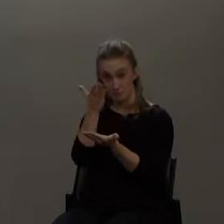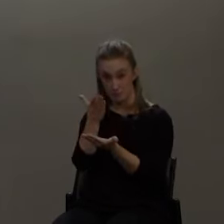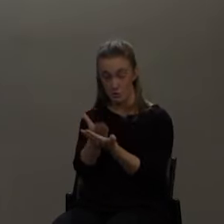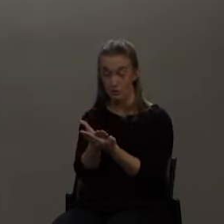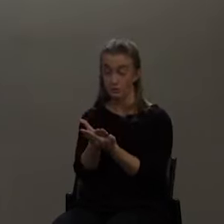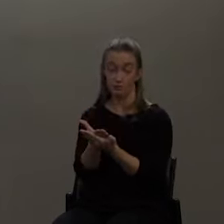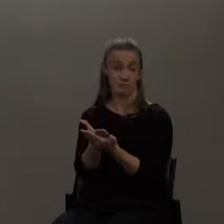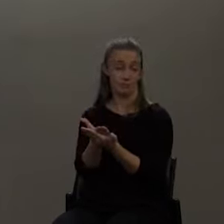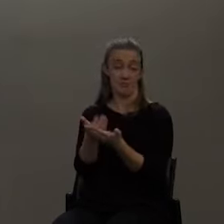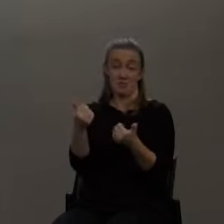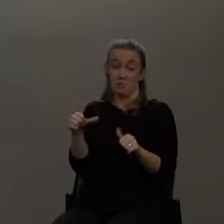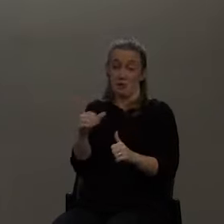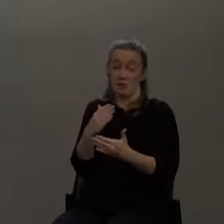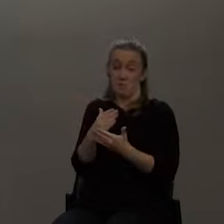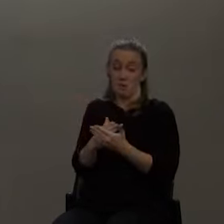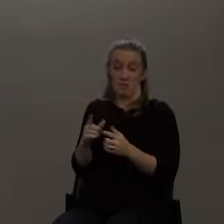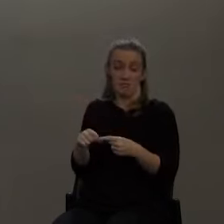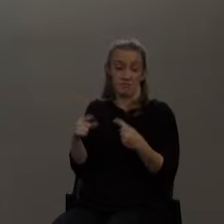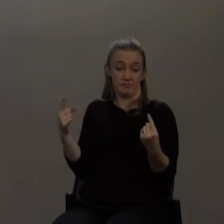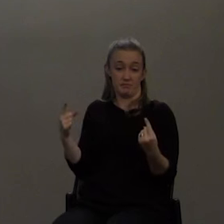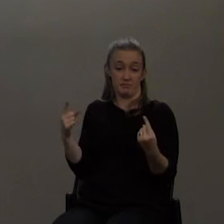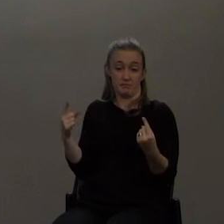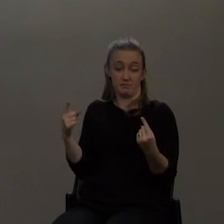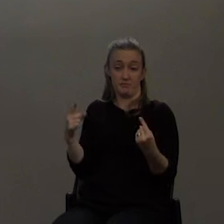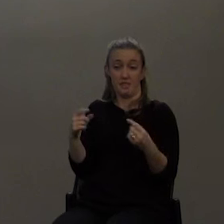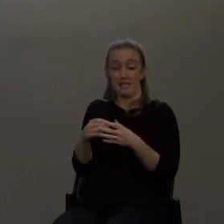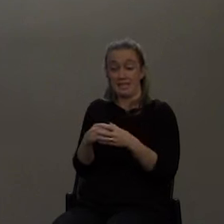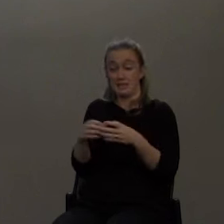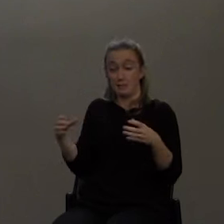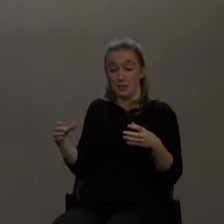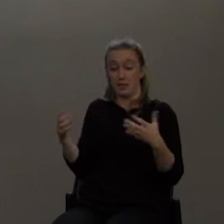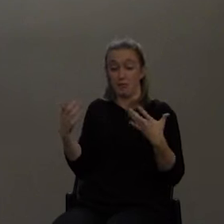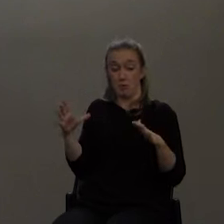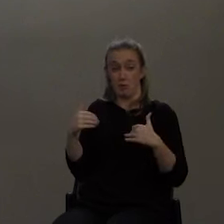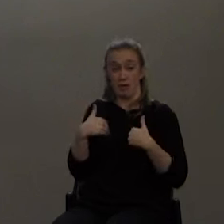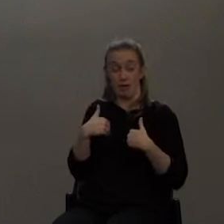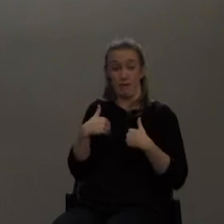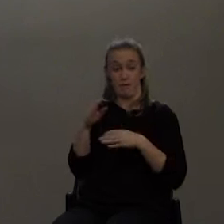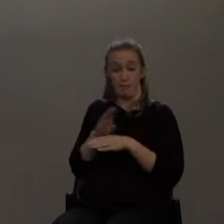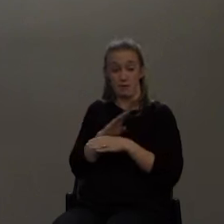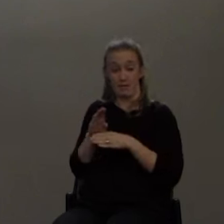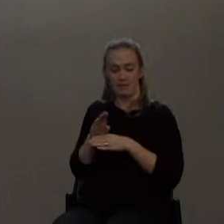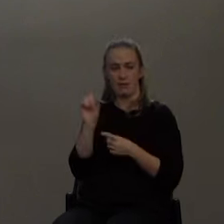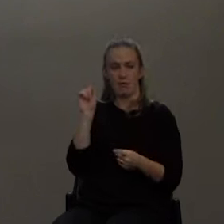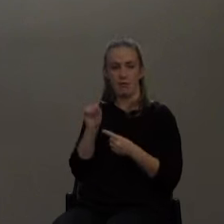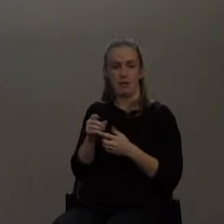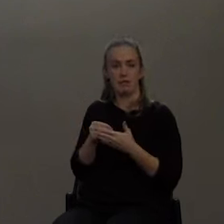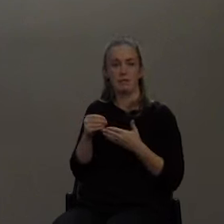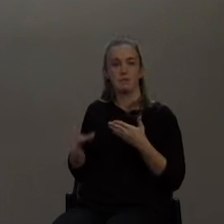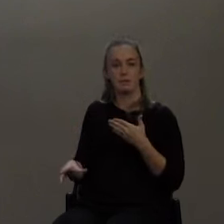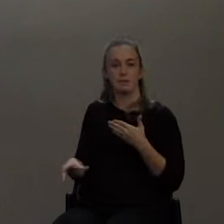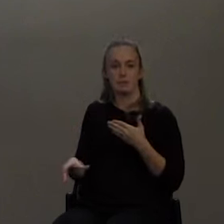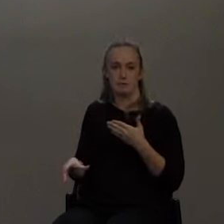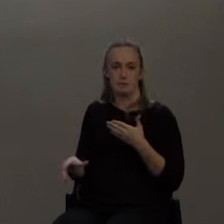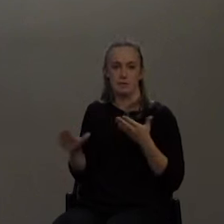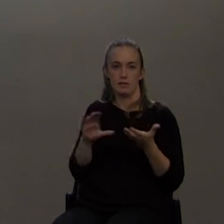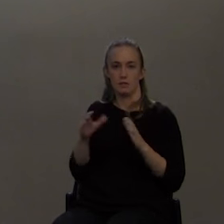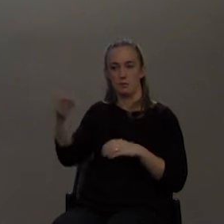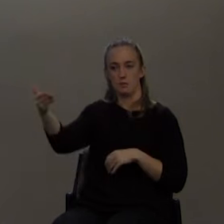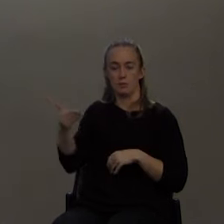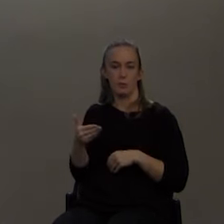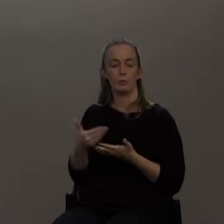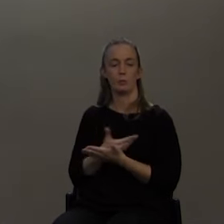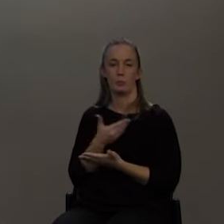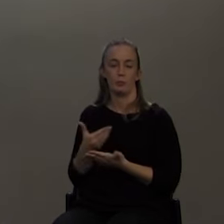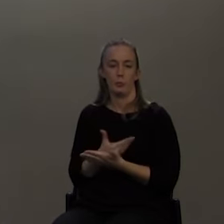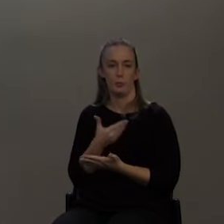otherwise, expansion of an existing business usually is a lot less expensive from a incentive perspective than bringing somebody in new. And